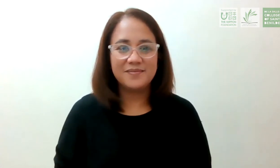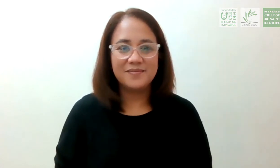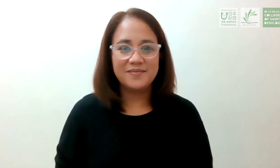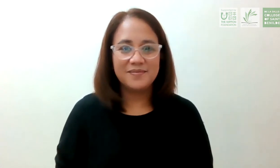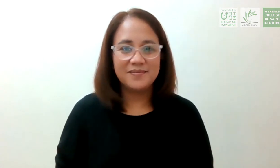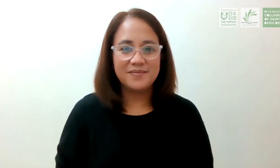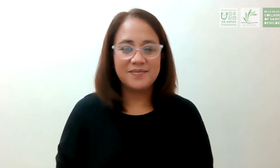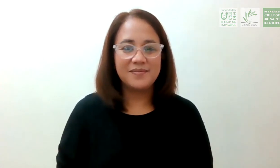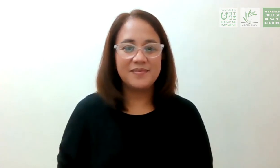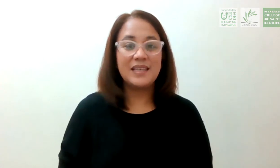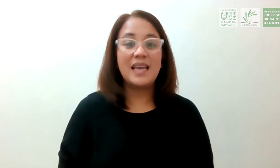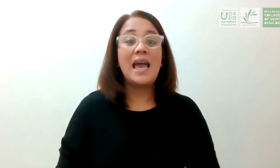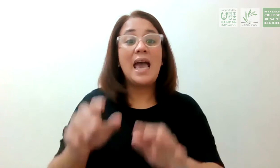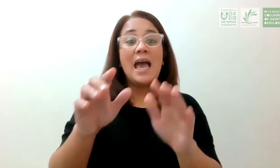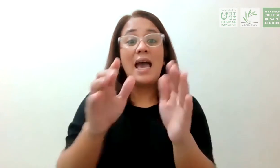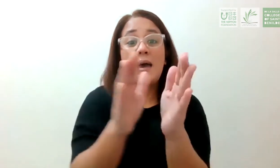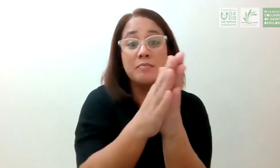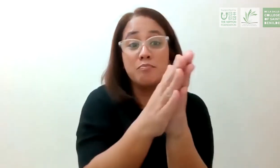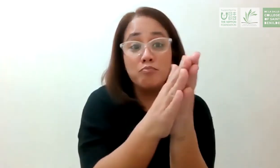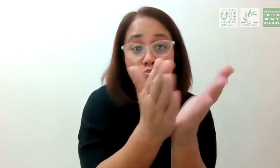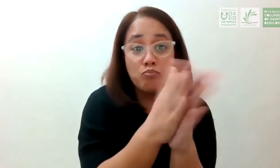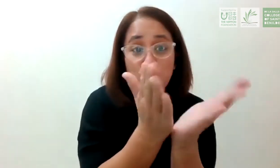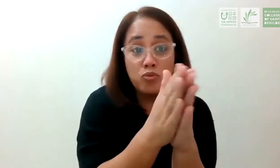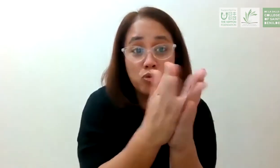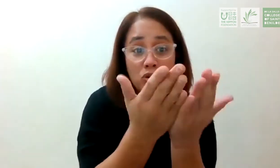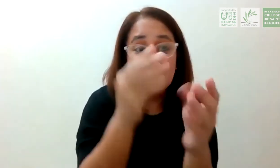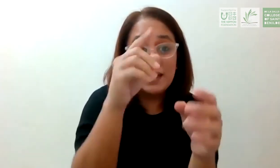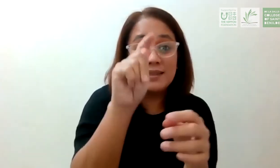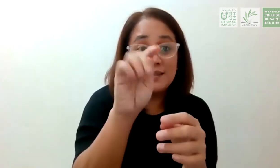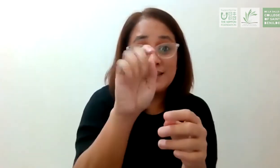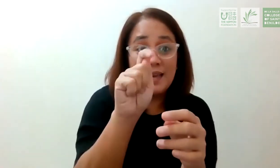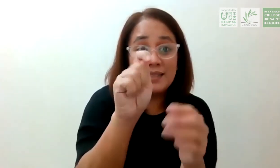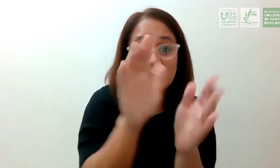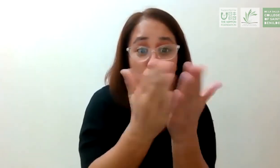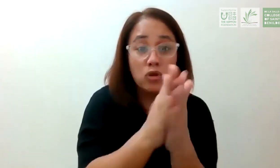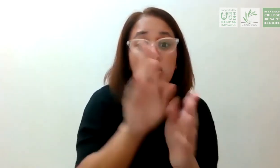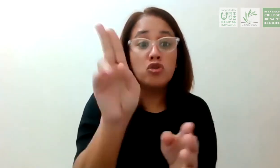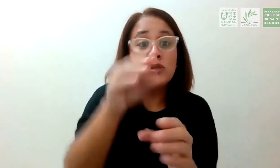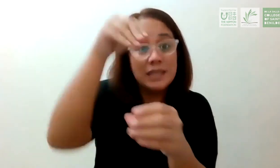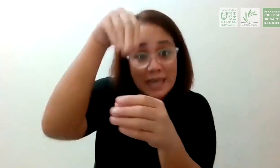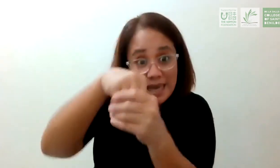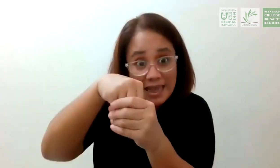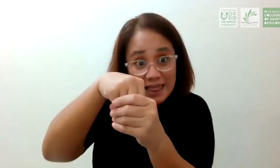Textbooks can be used inside or outside of class.